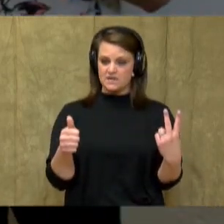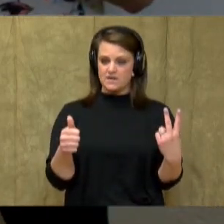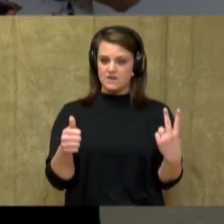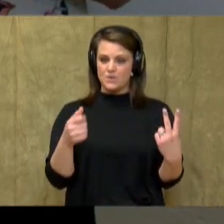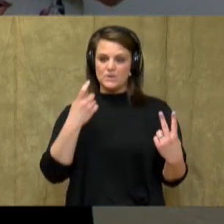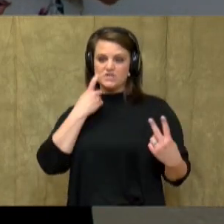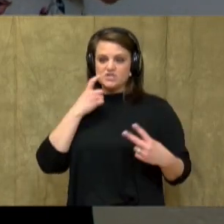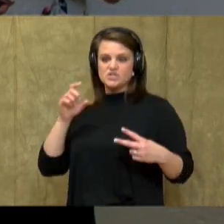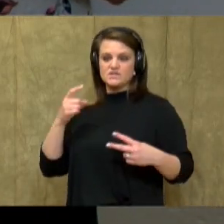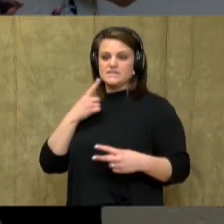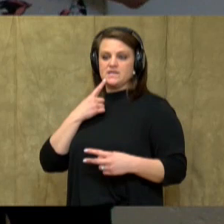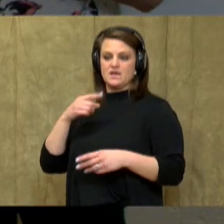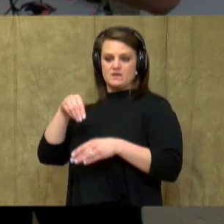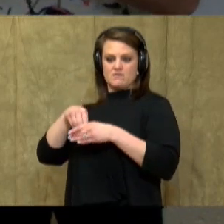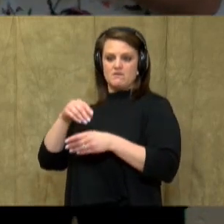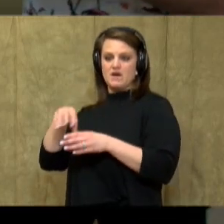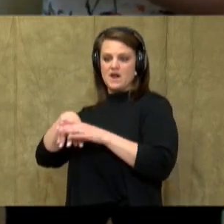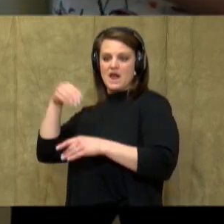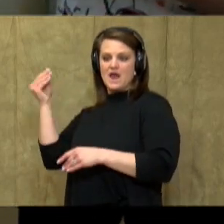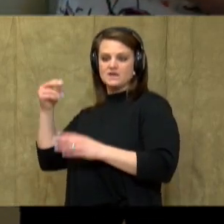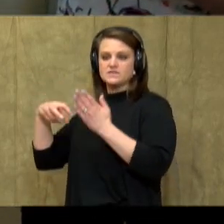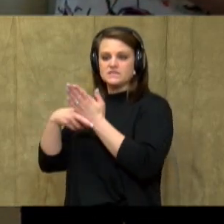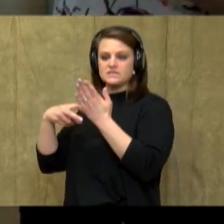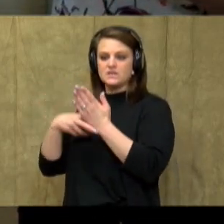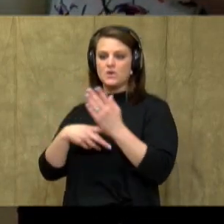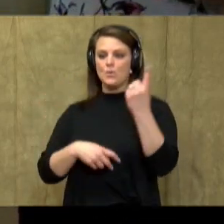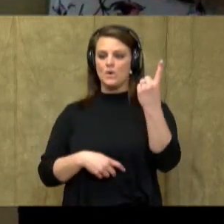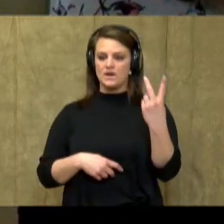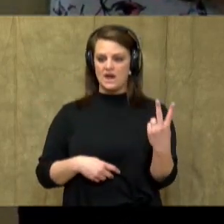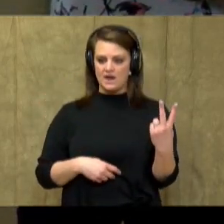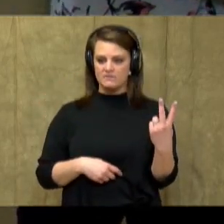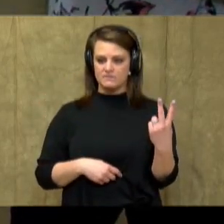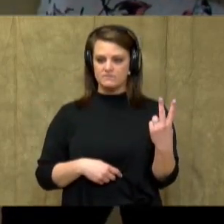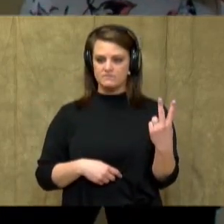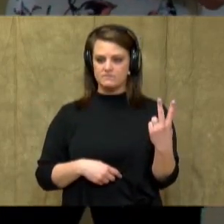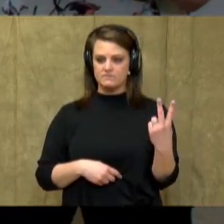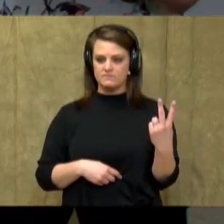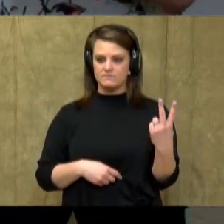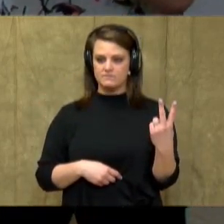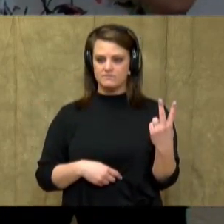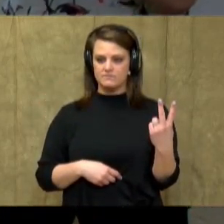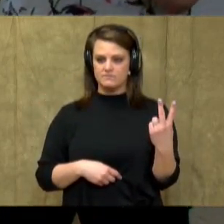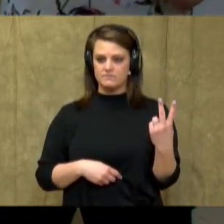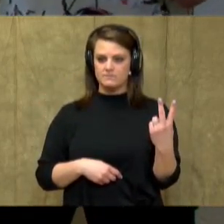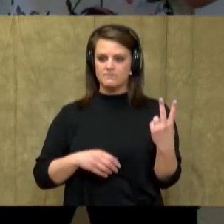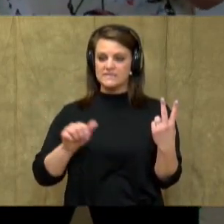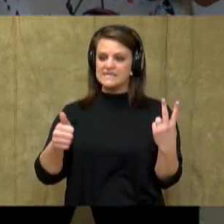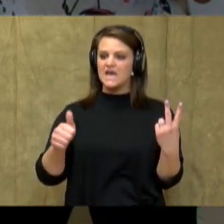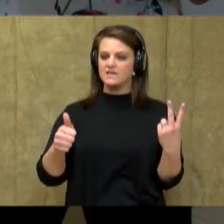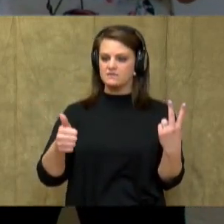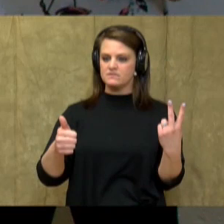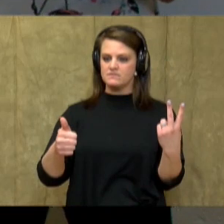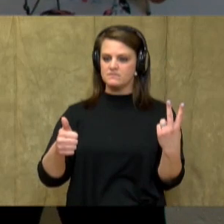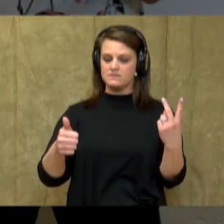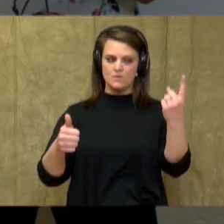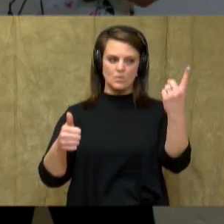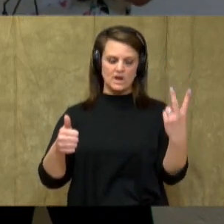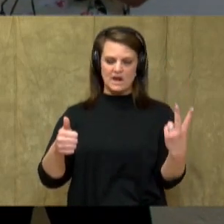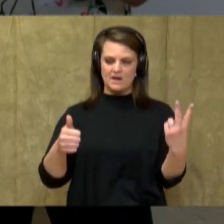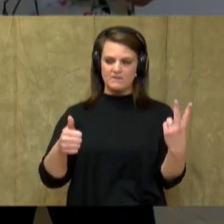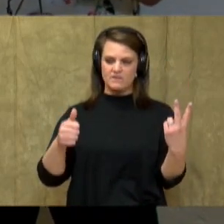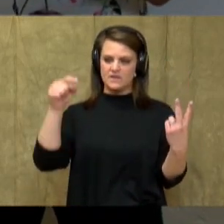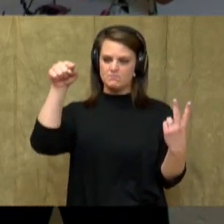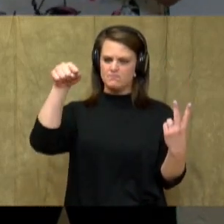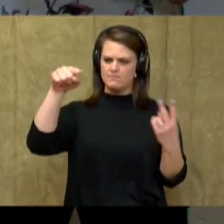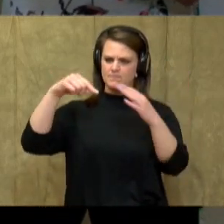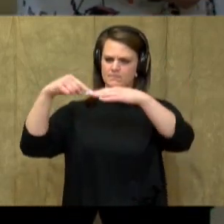said this at our exit ticket, if 1/2 is 10 is our denominator, then what would be our